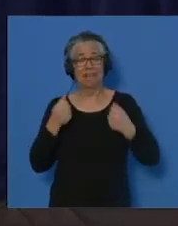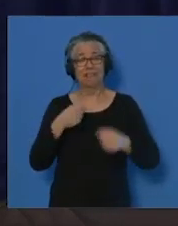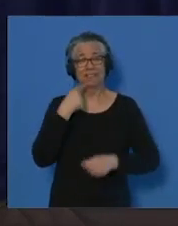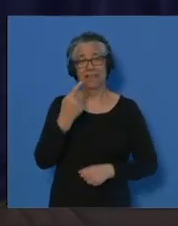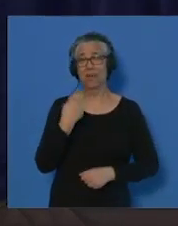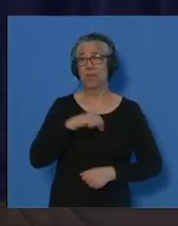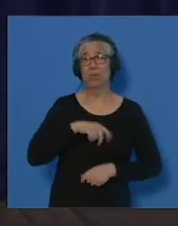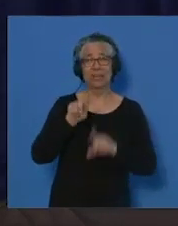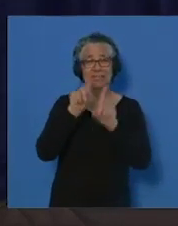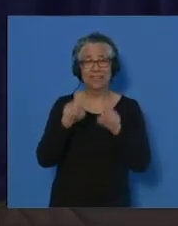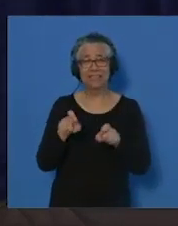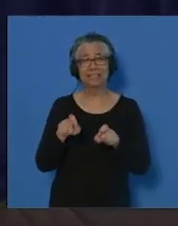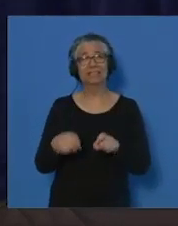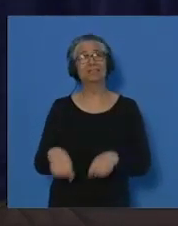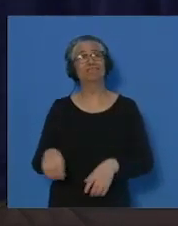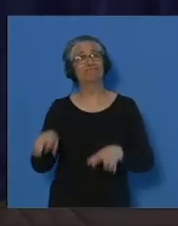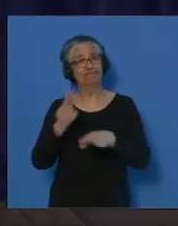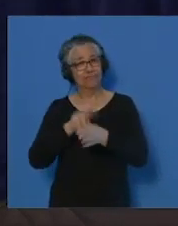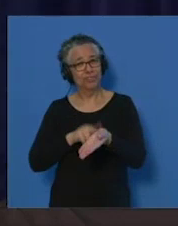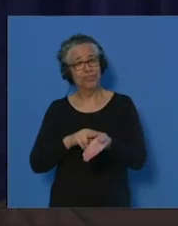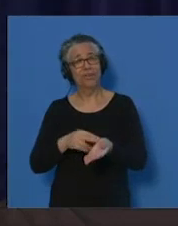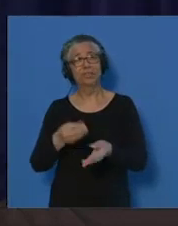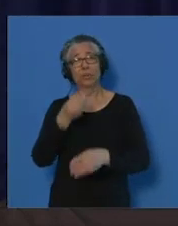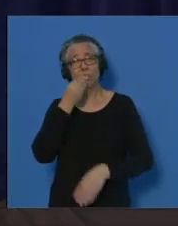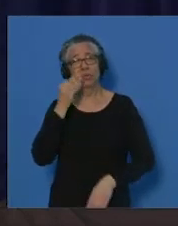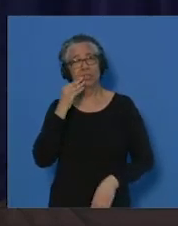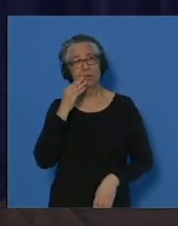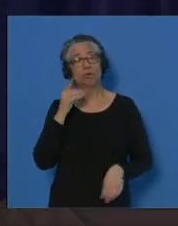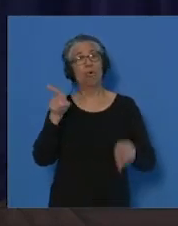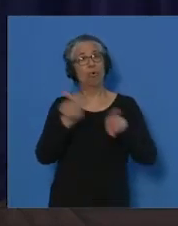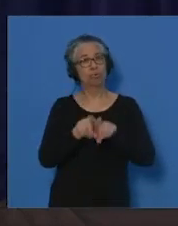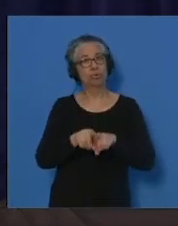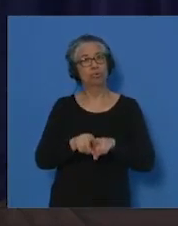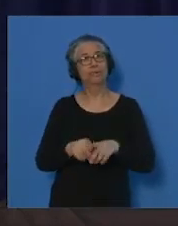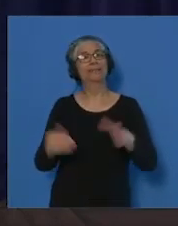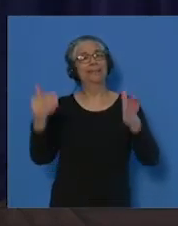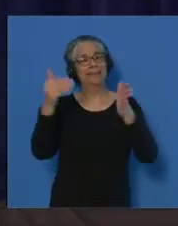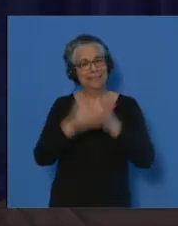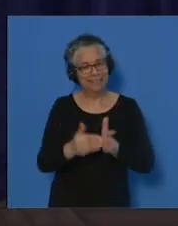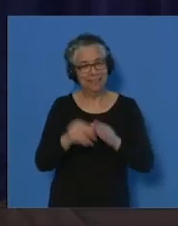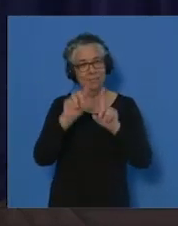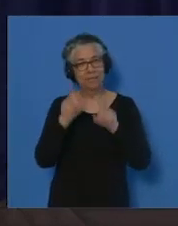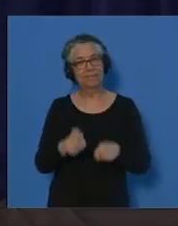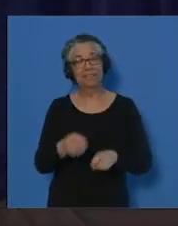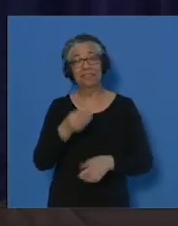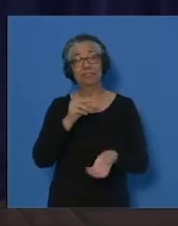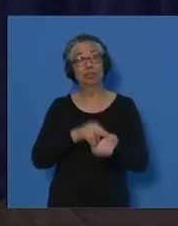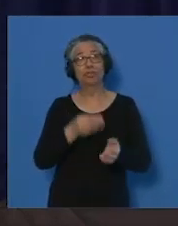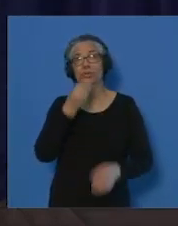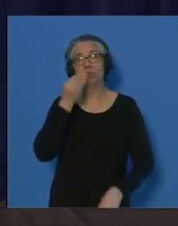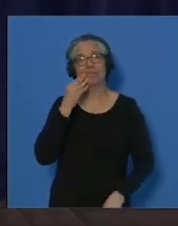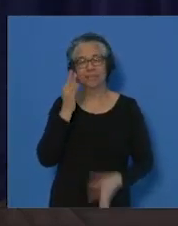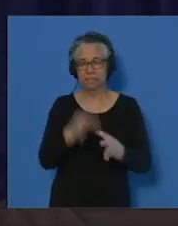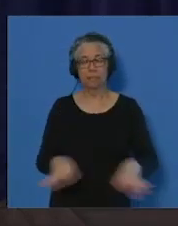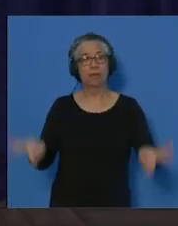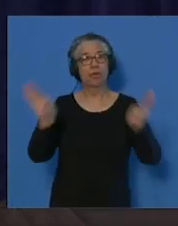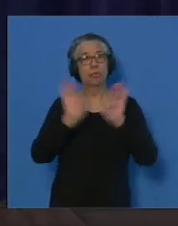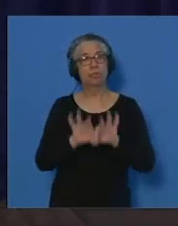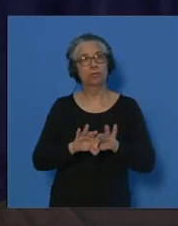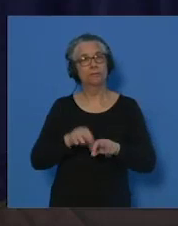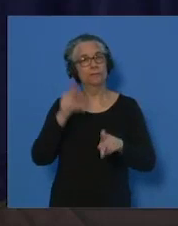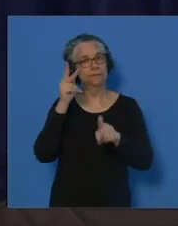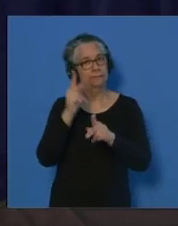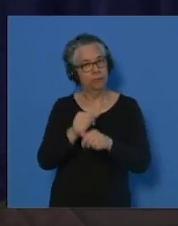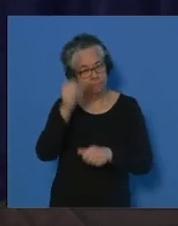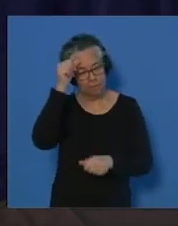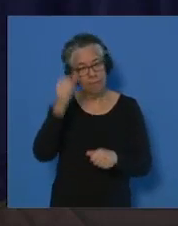testing of nursing homes, but we will also be doing retesting of nursing homes. And it is particularly important that this is kept in